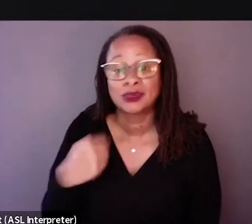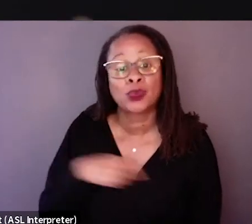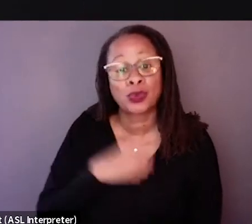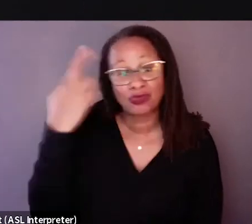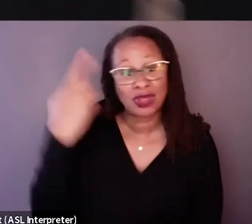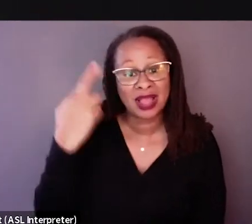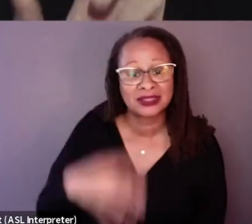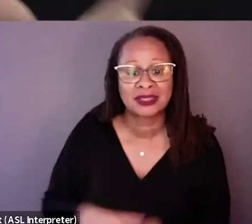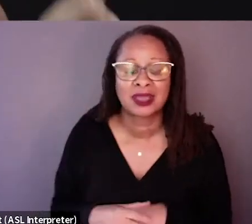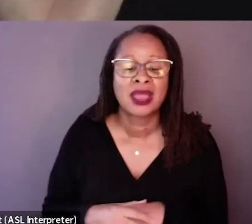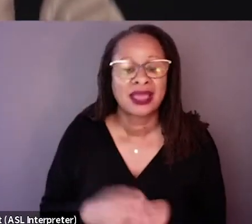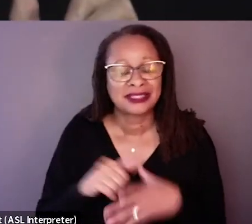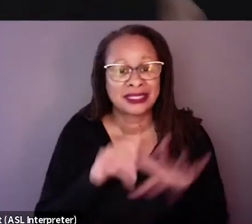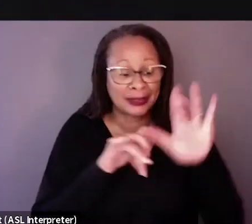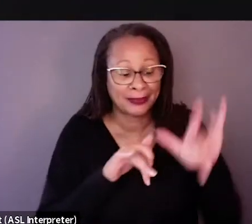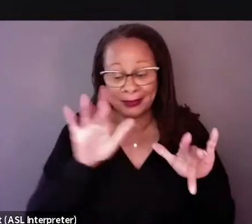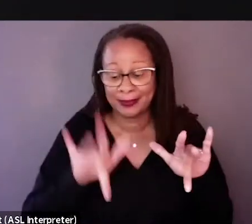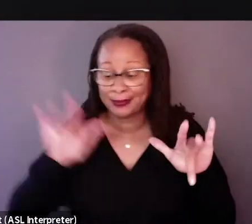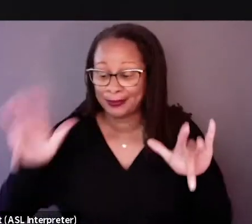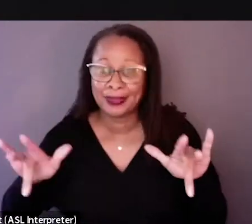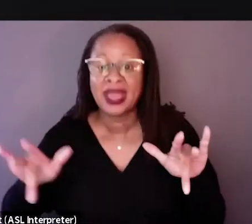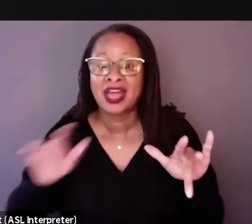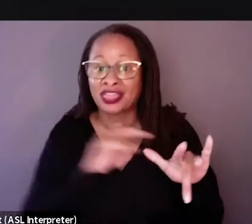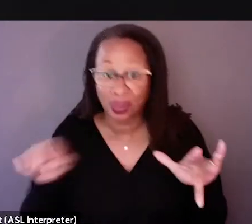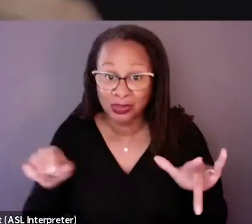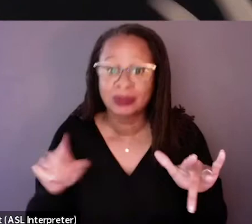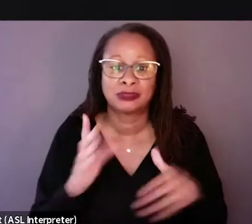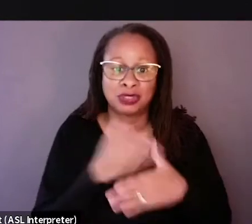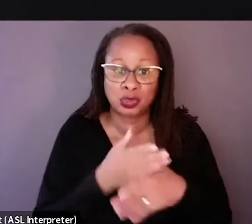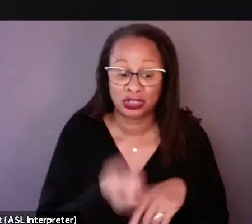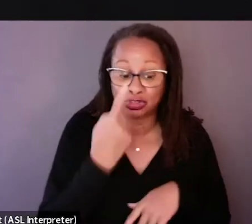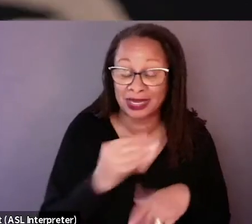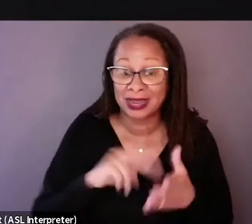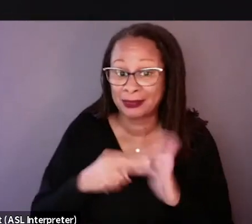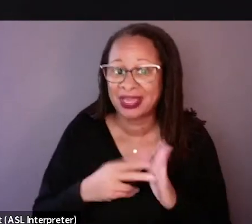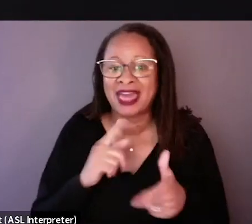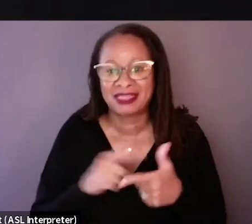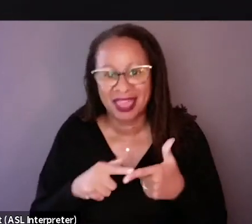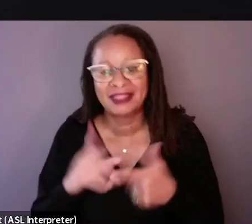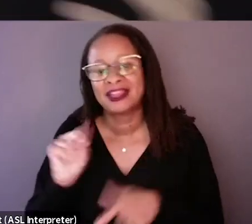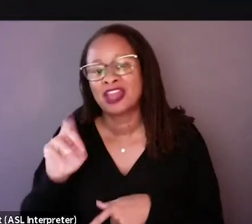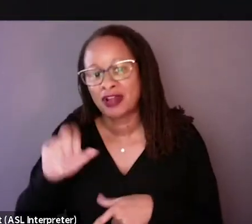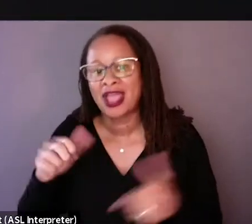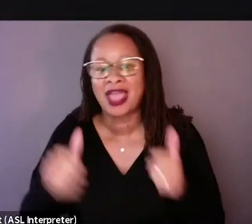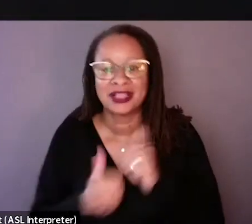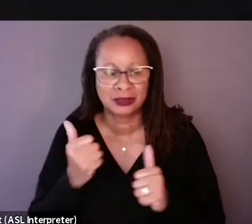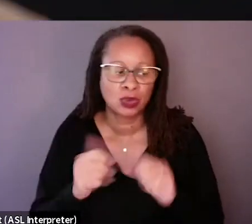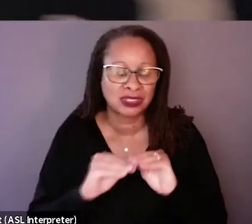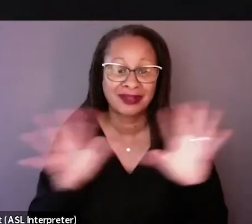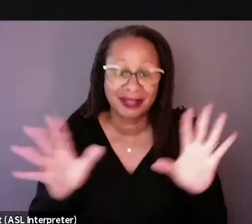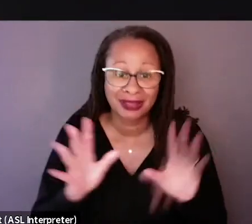was in the gaps and the interstices between understanding and meaning that the narrator would have the most profound articulation